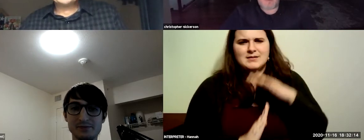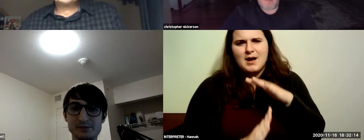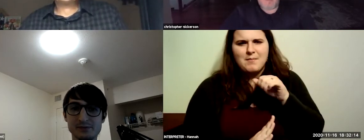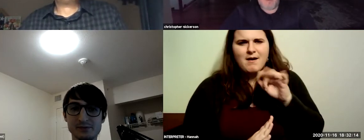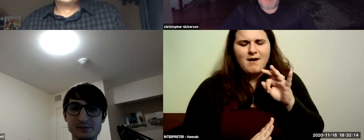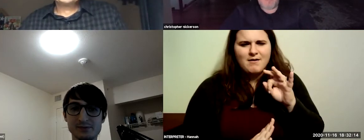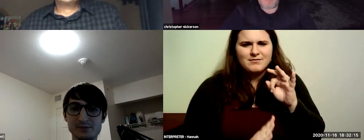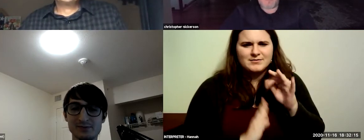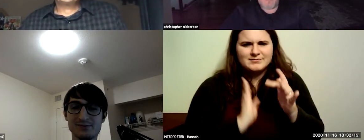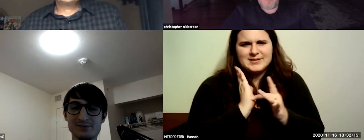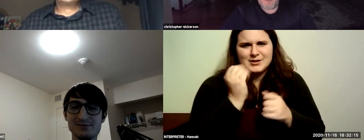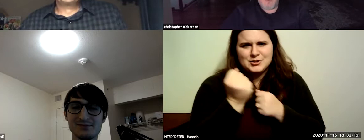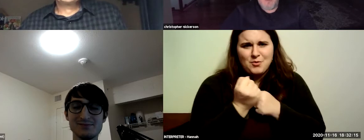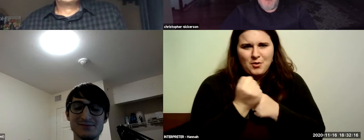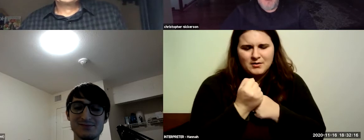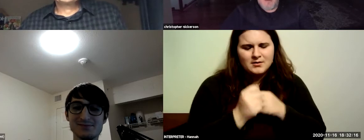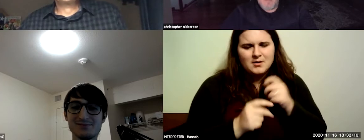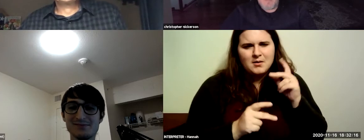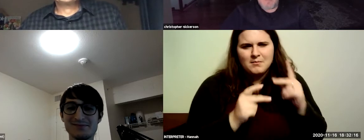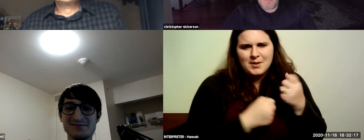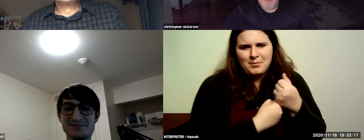people scream at me all day, which is super funny.